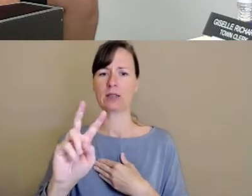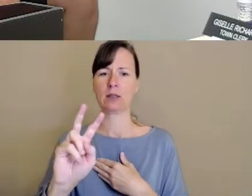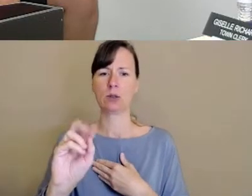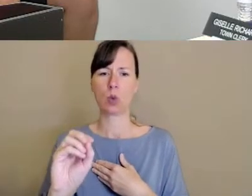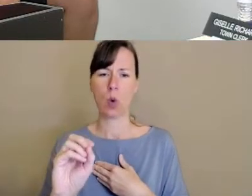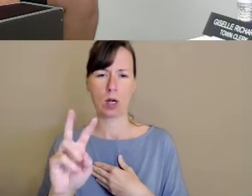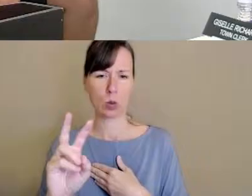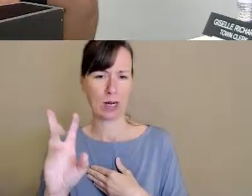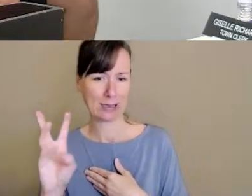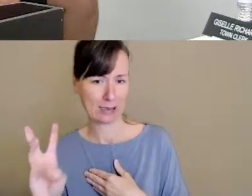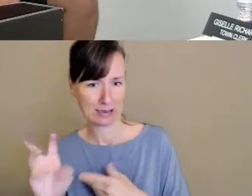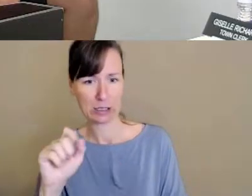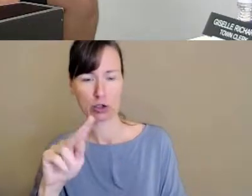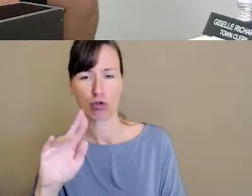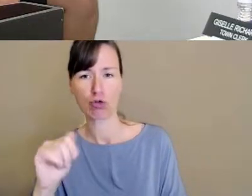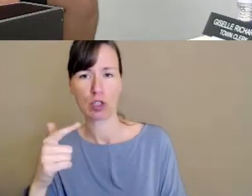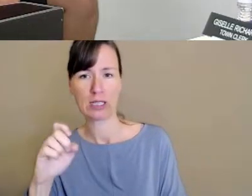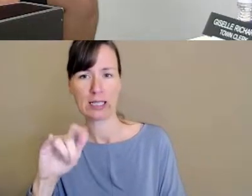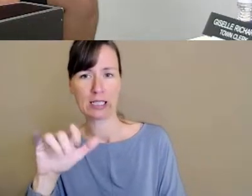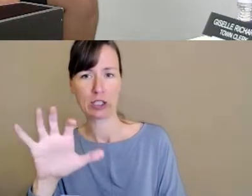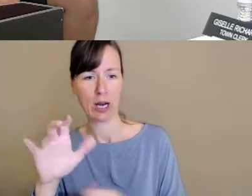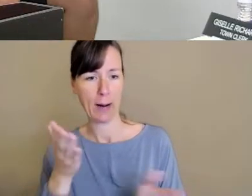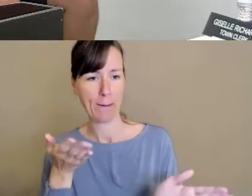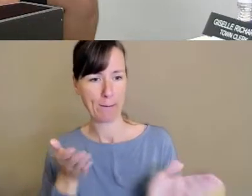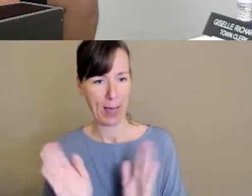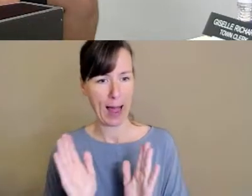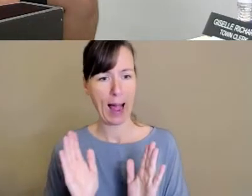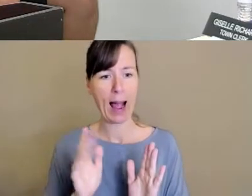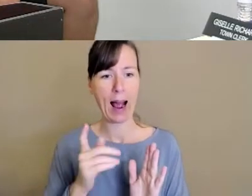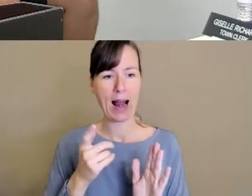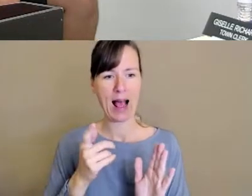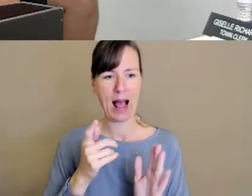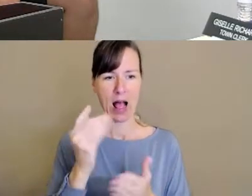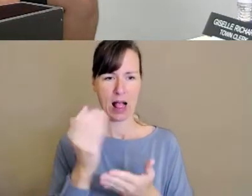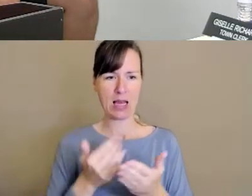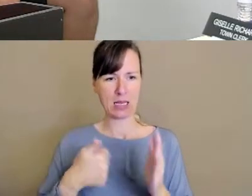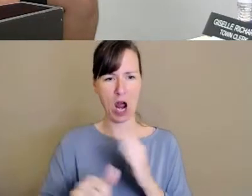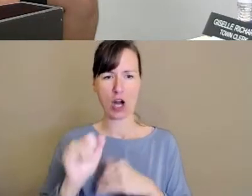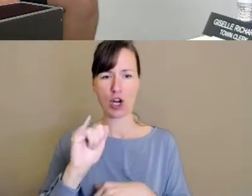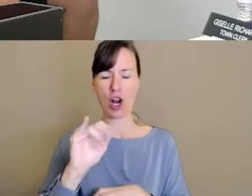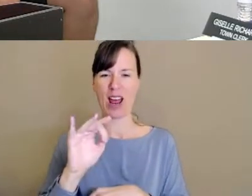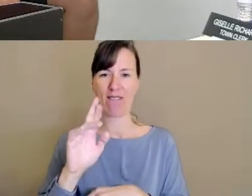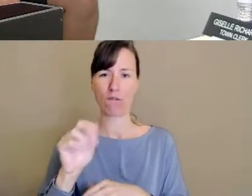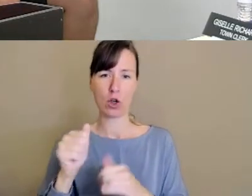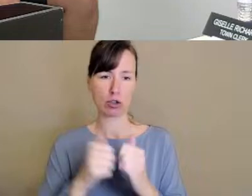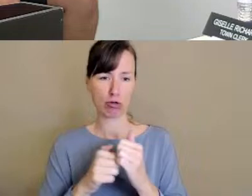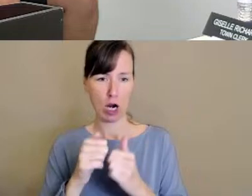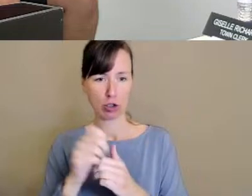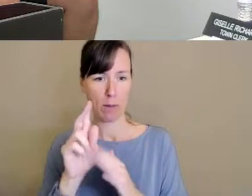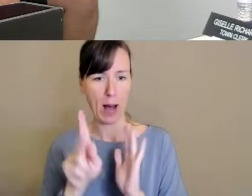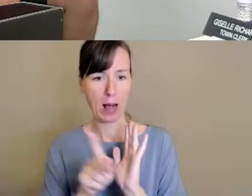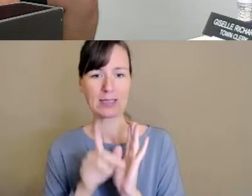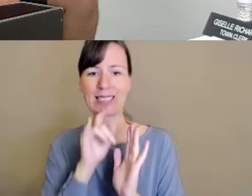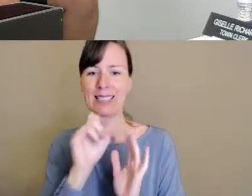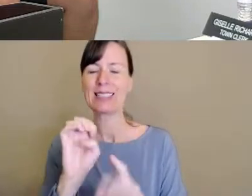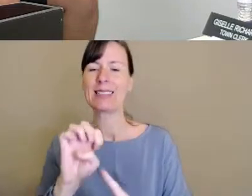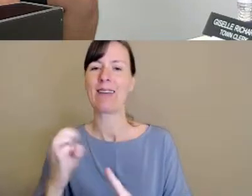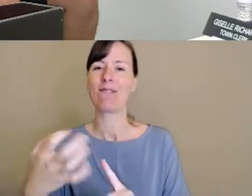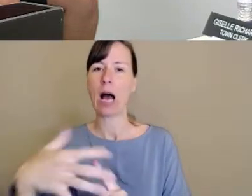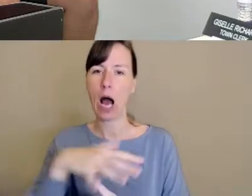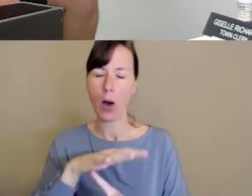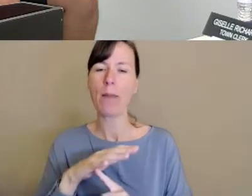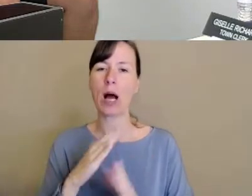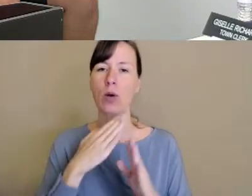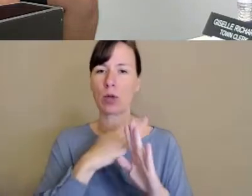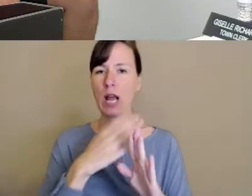The first goal listed is to identify and acquire land for the expansion of green spaces throughout Cheverly. Who